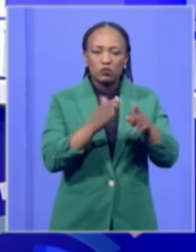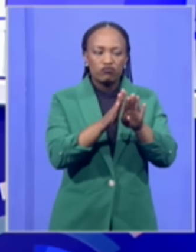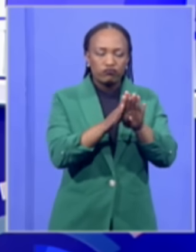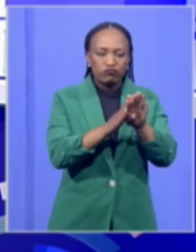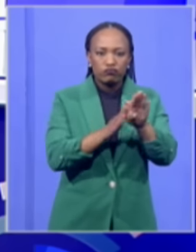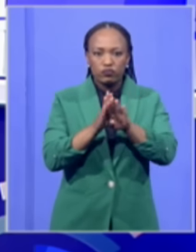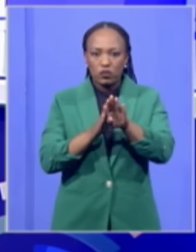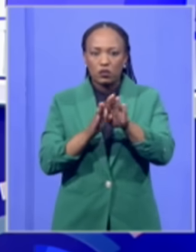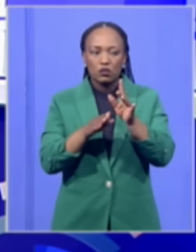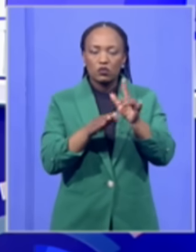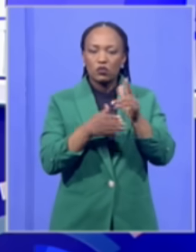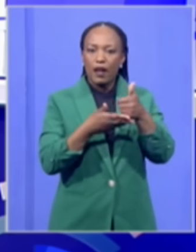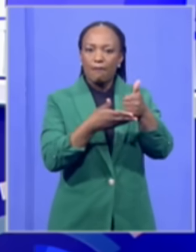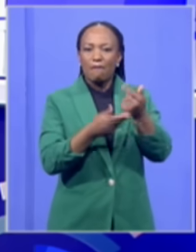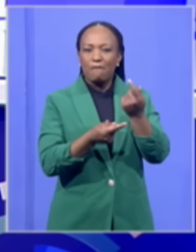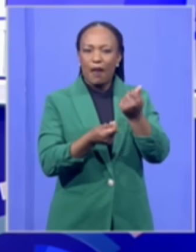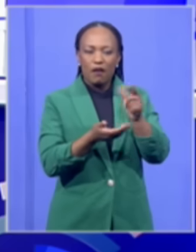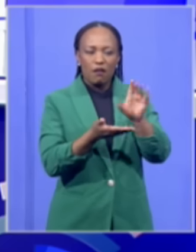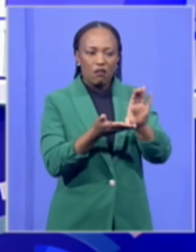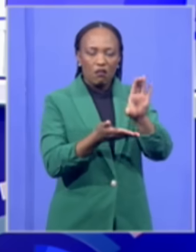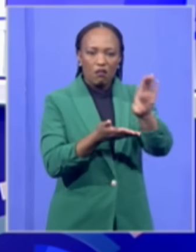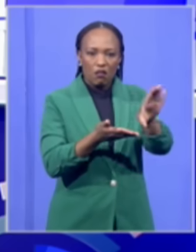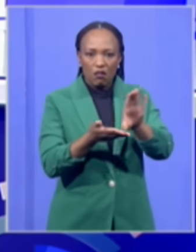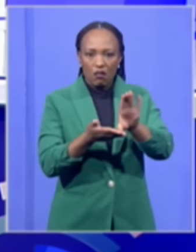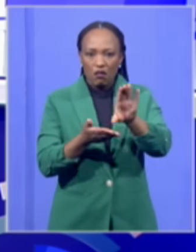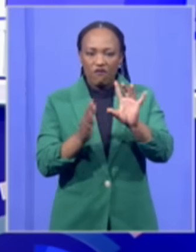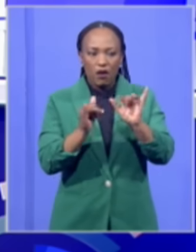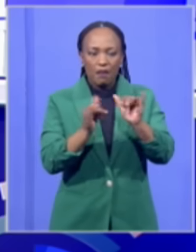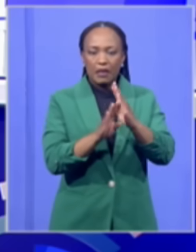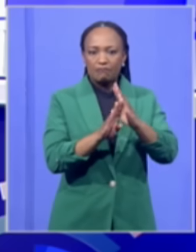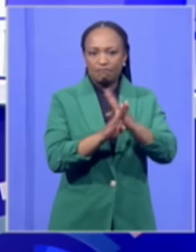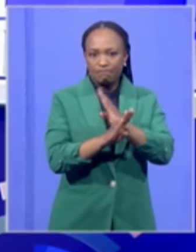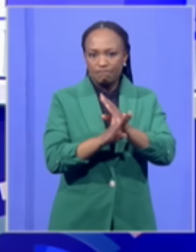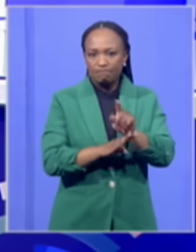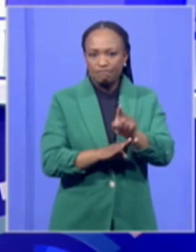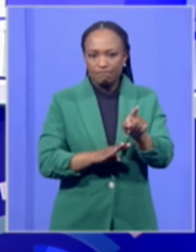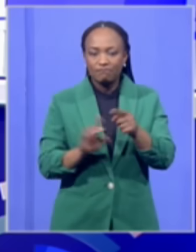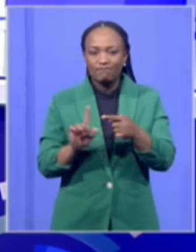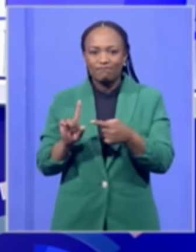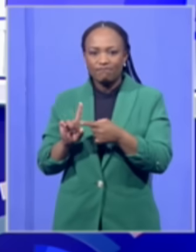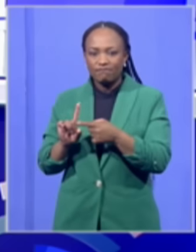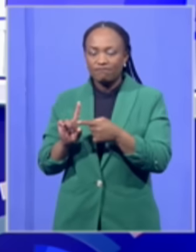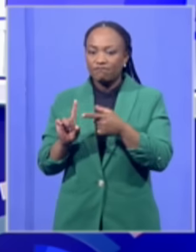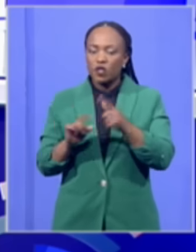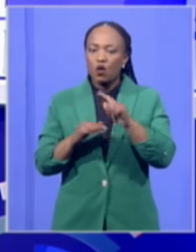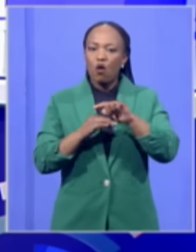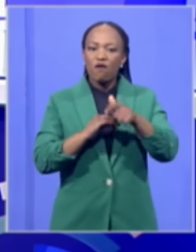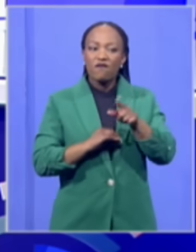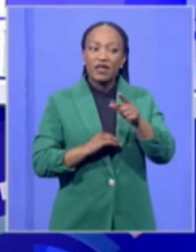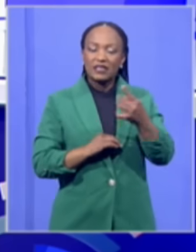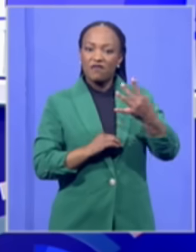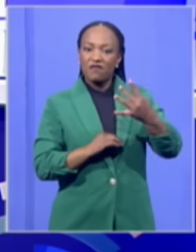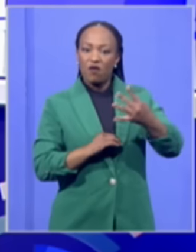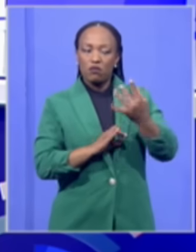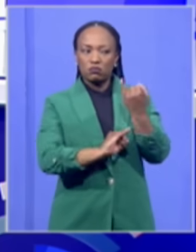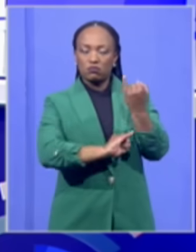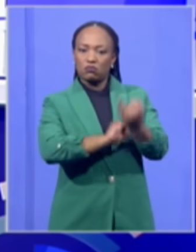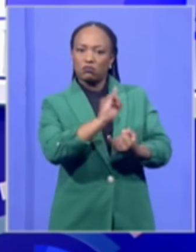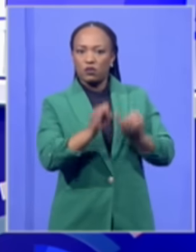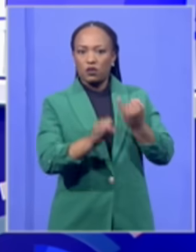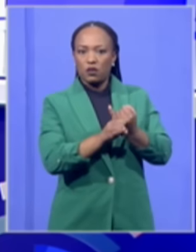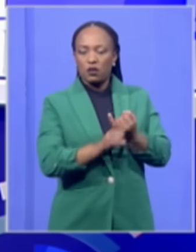fana ka thušo ya mašeleng go tee le mašeleng a dikhamphani tša private. Lamola o boletše se konferenseng ya bone ya boditšhabatšhaba ya tša ka